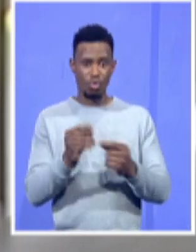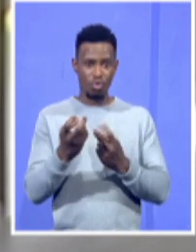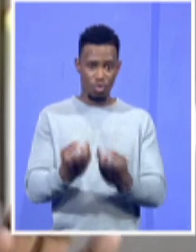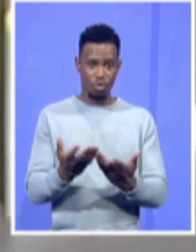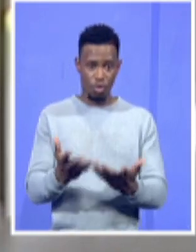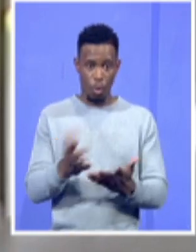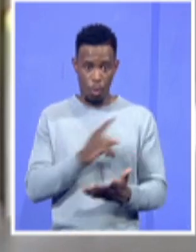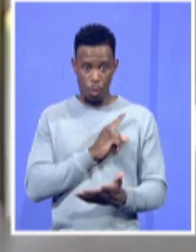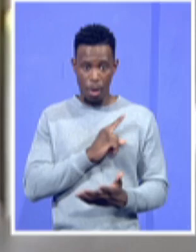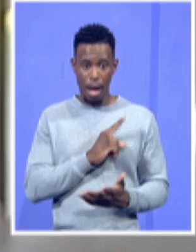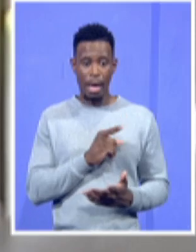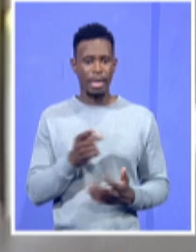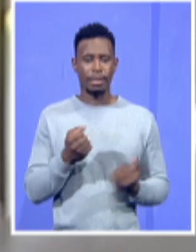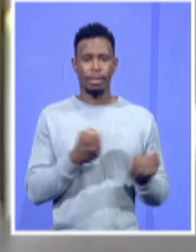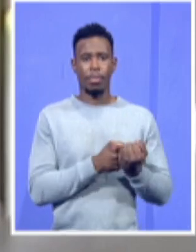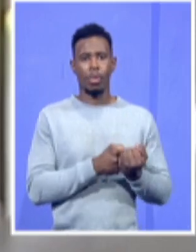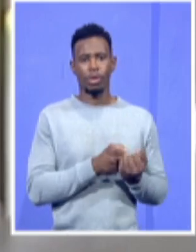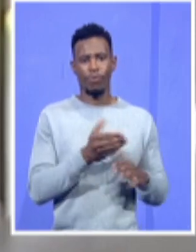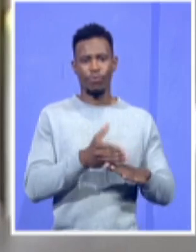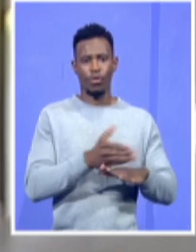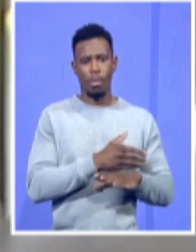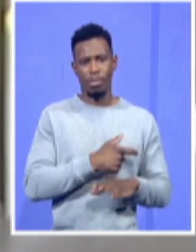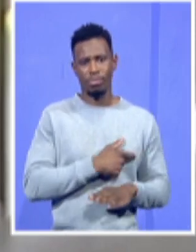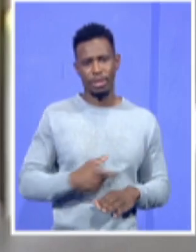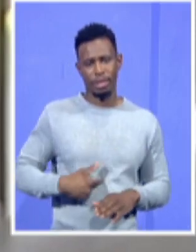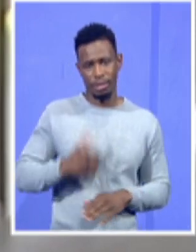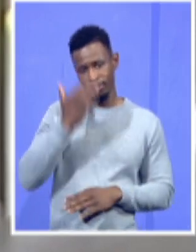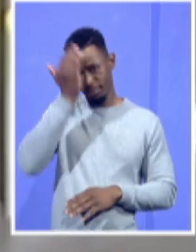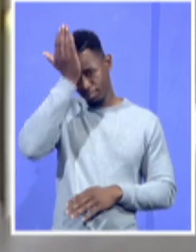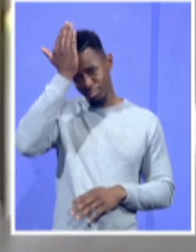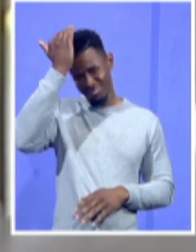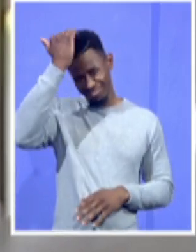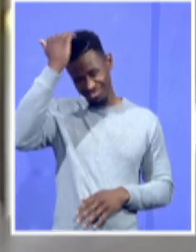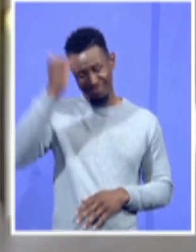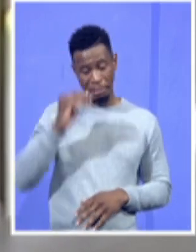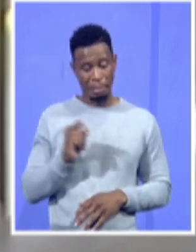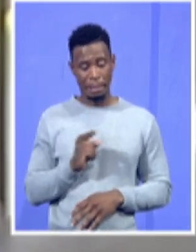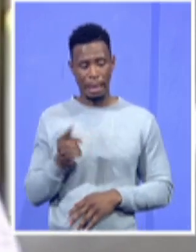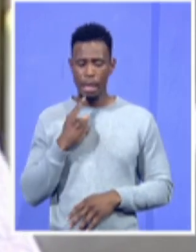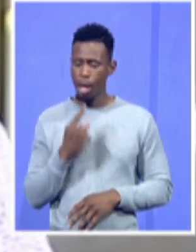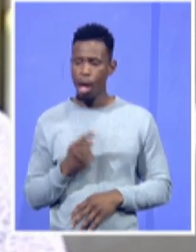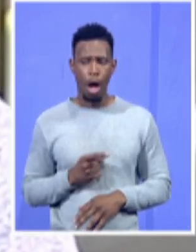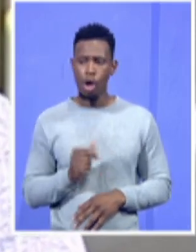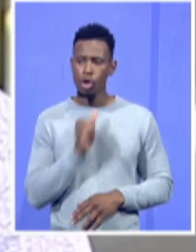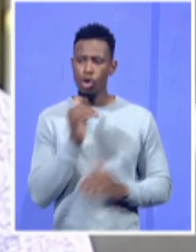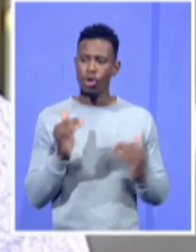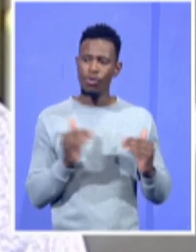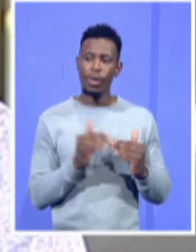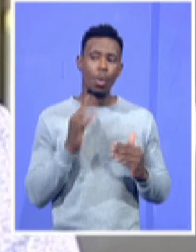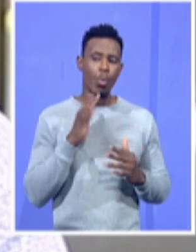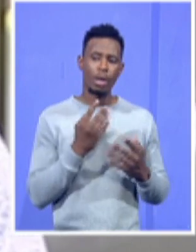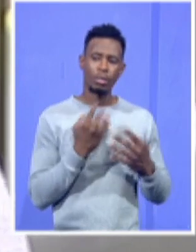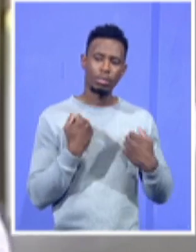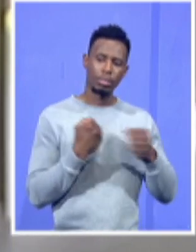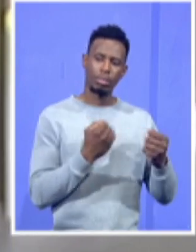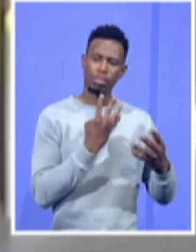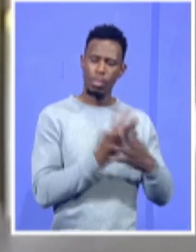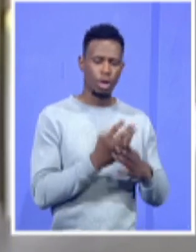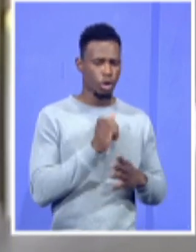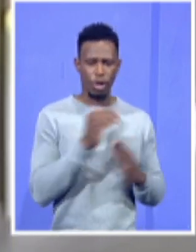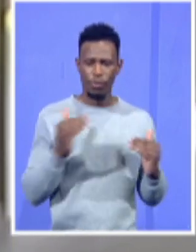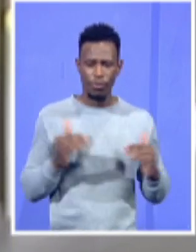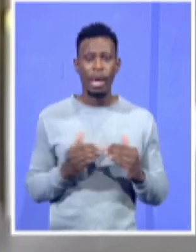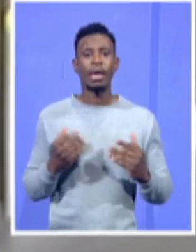by those supporting him, saying that he was unfairly treated when he was incarcerated. That issue will certainly come up in this